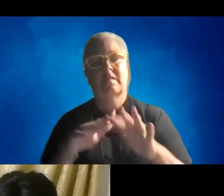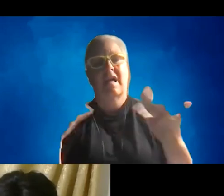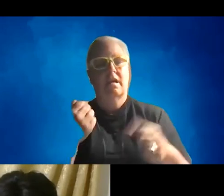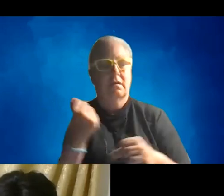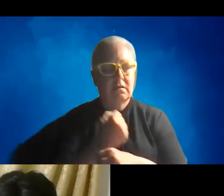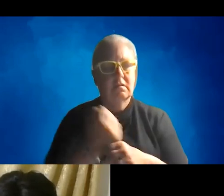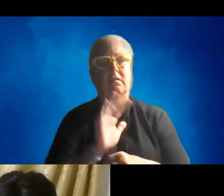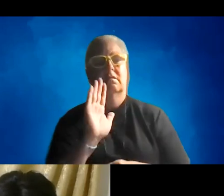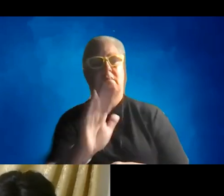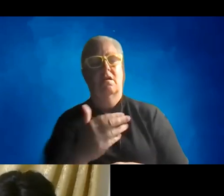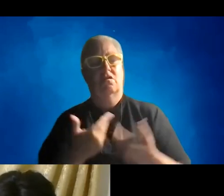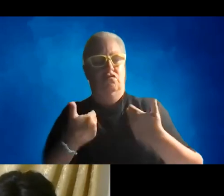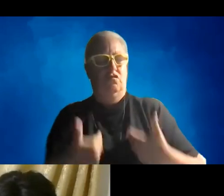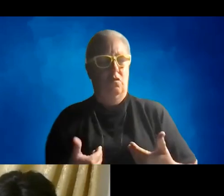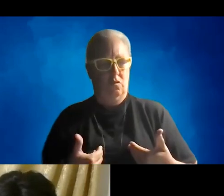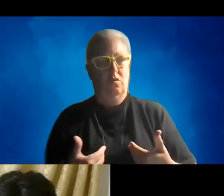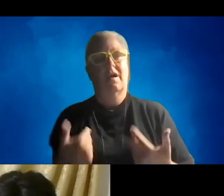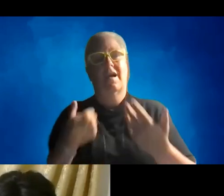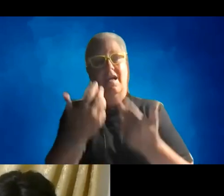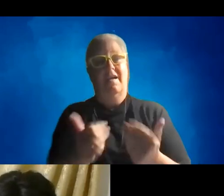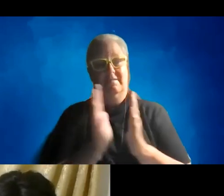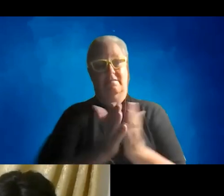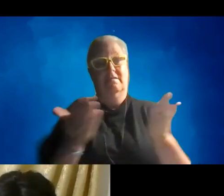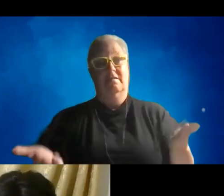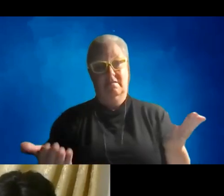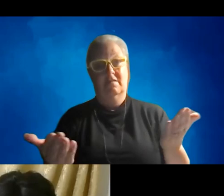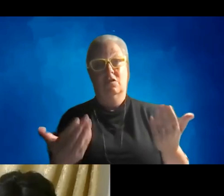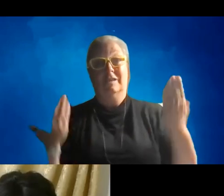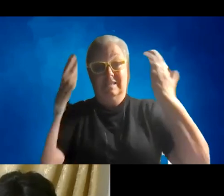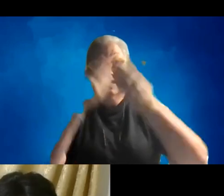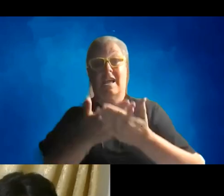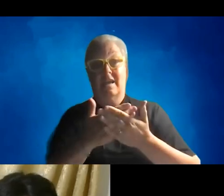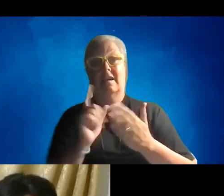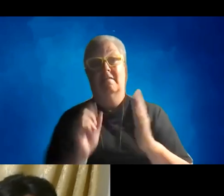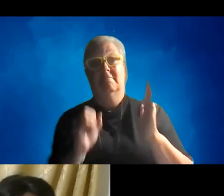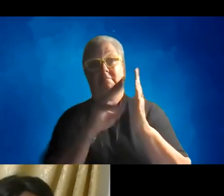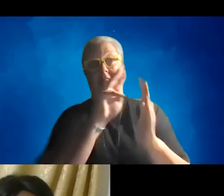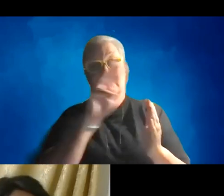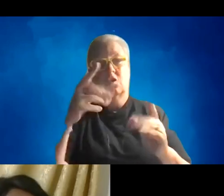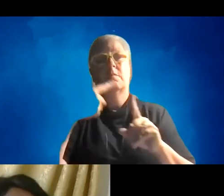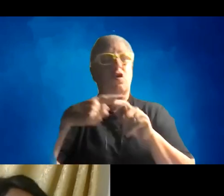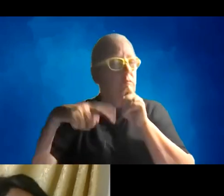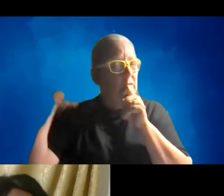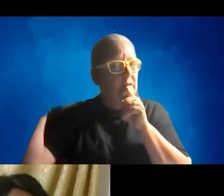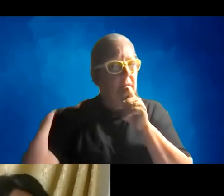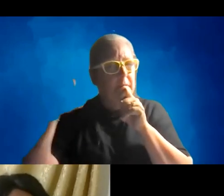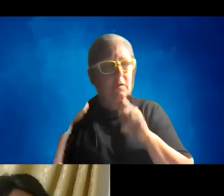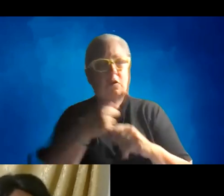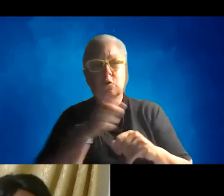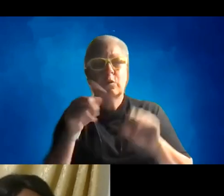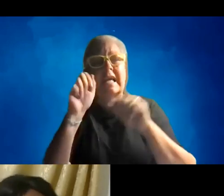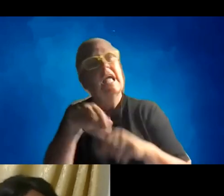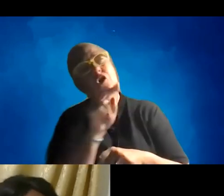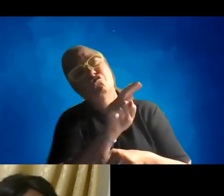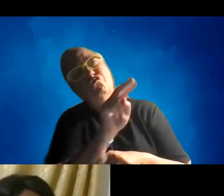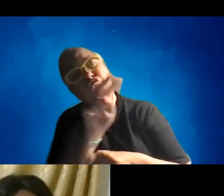and so on. And we've got a course book that will be going up tonight on that, and a film. So there's plenty for you to get your teeth into, and then we